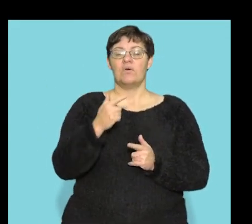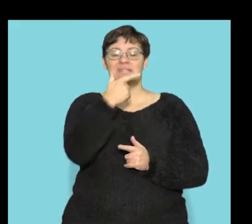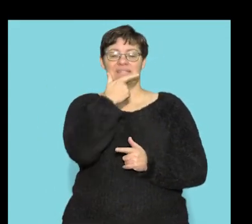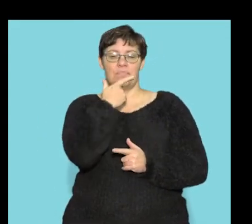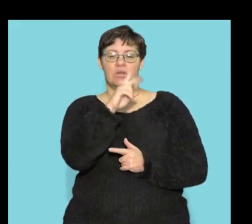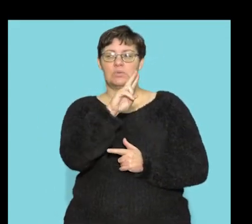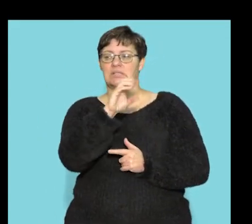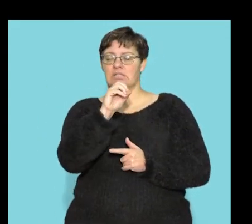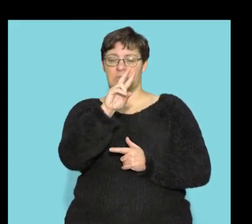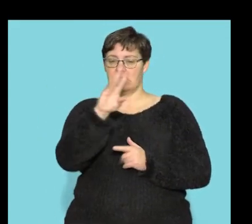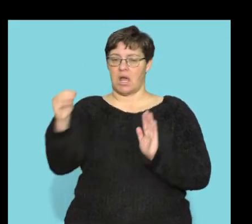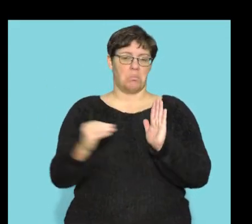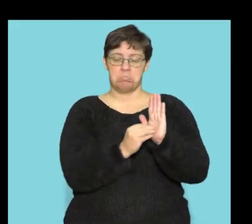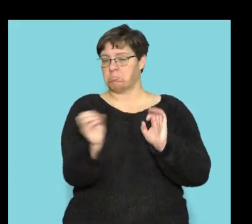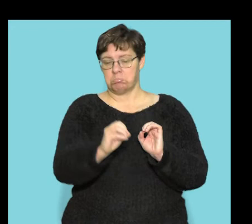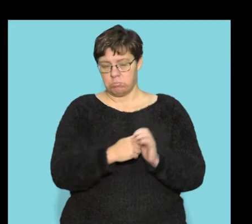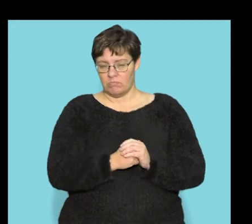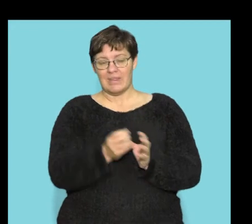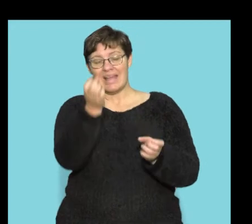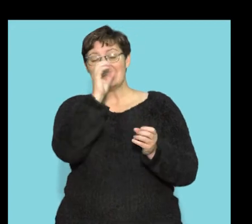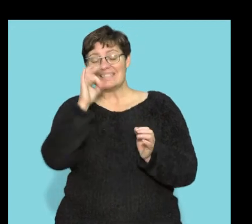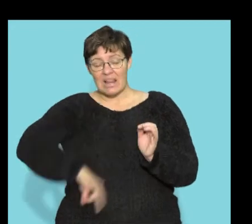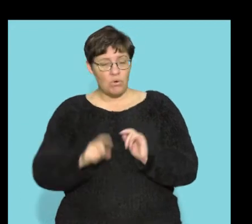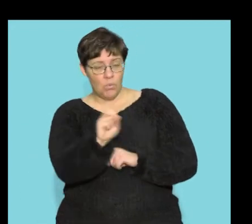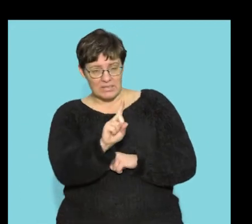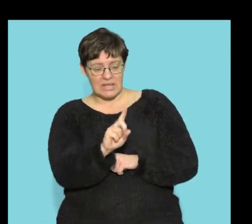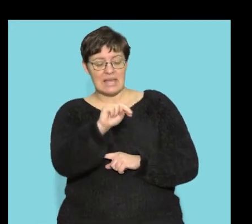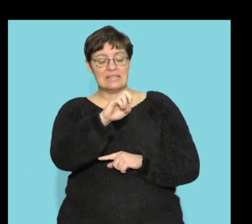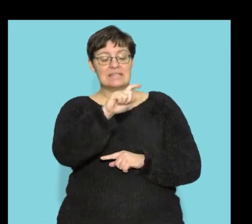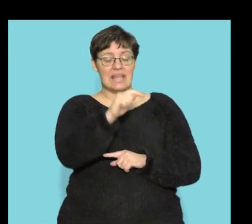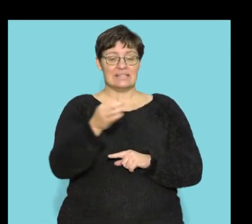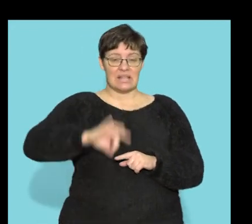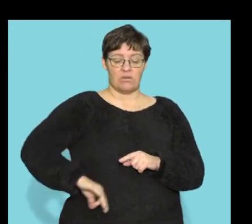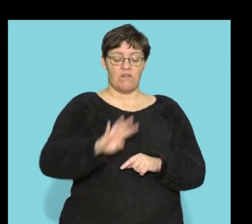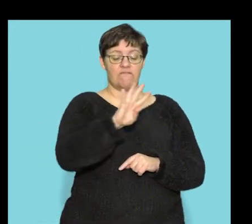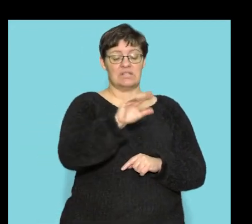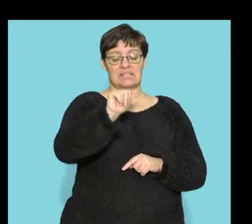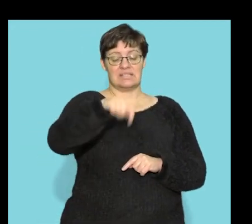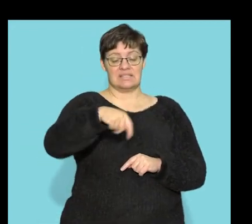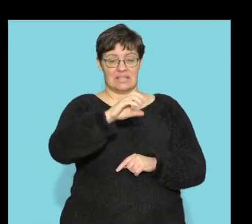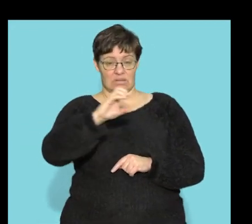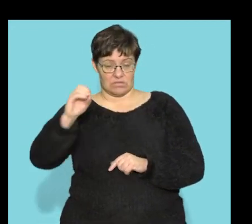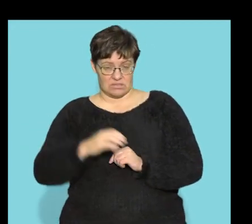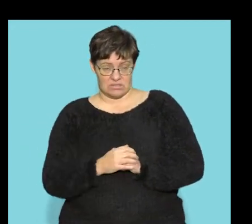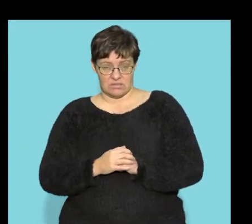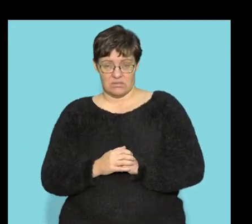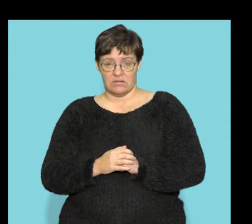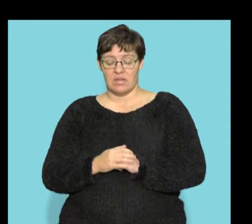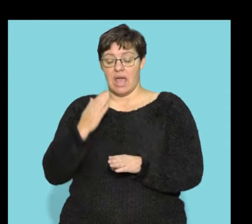2020. The salary details are as follows. Net salary was 46,000, employer contributions